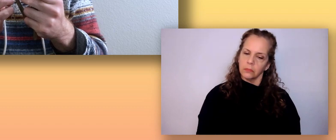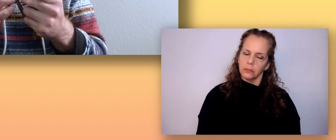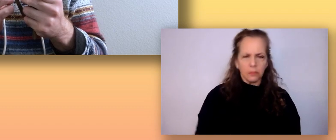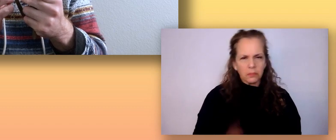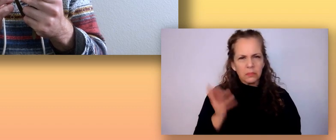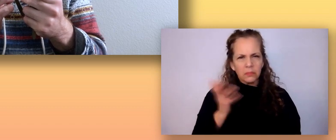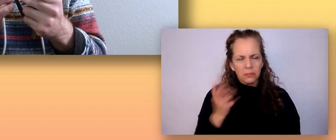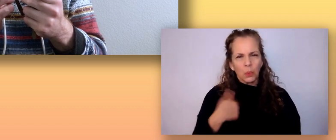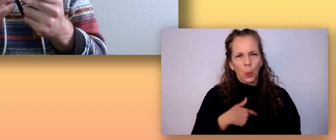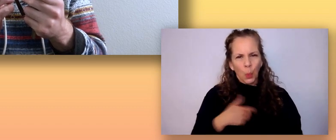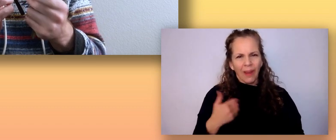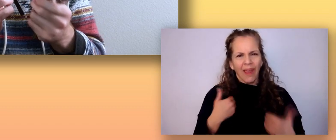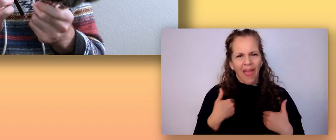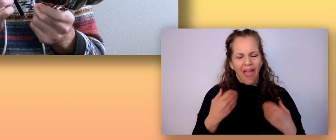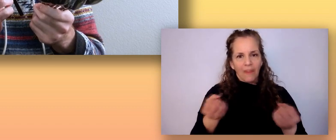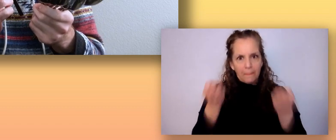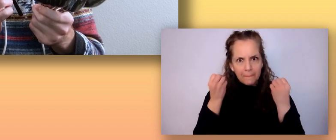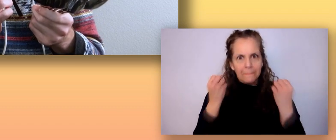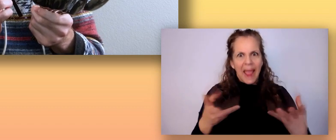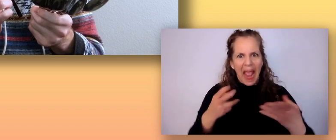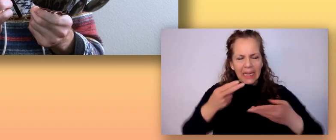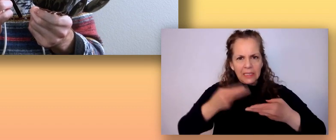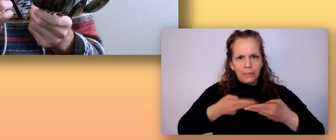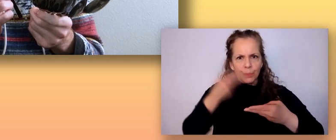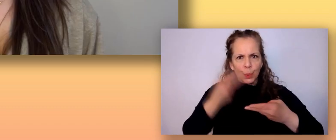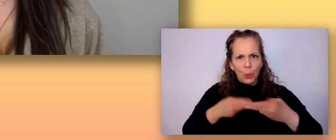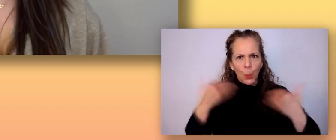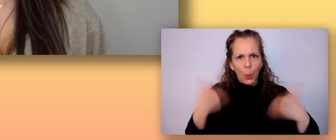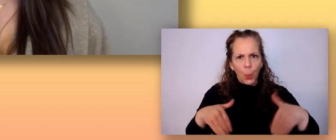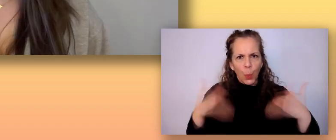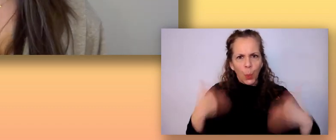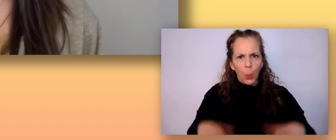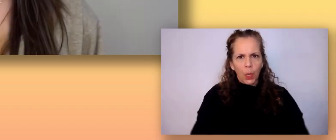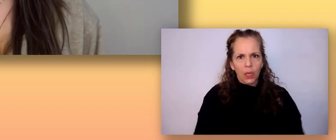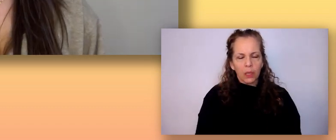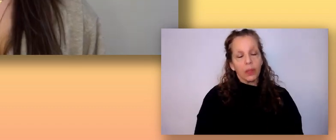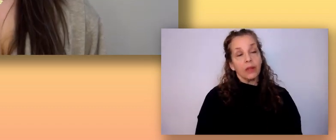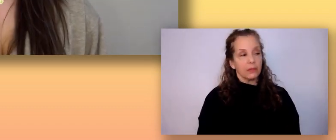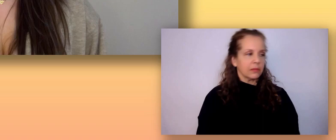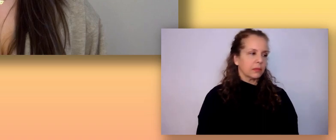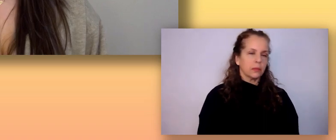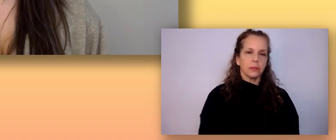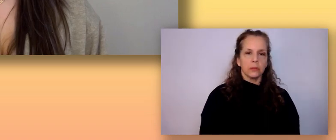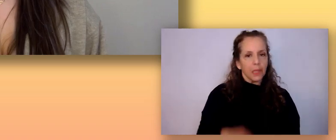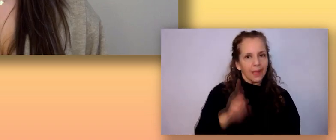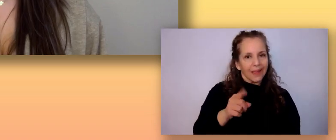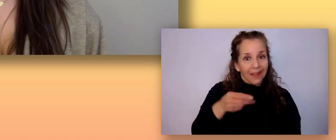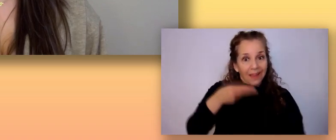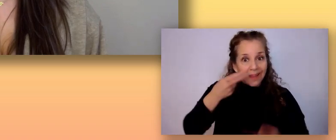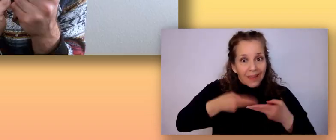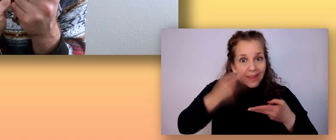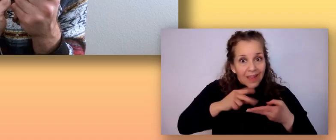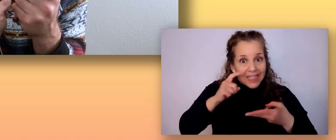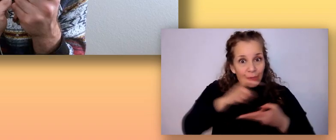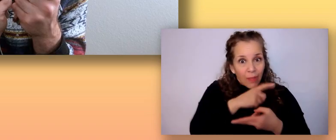Whoa. We own so many spoons. Well, you eat a lot of cereal,